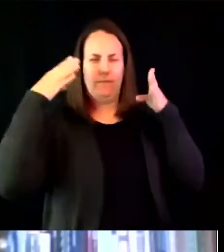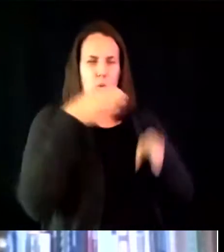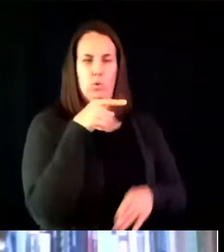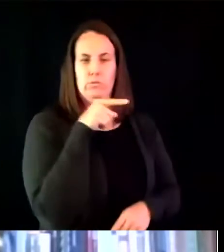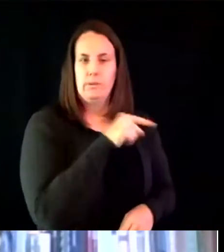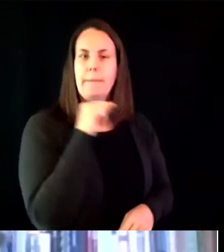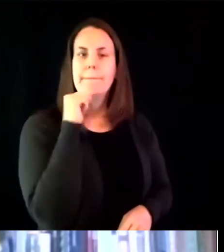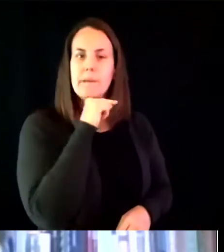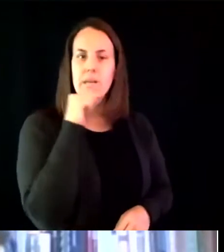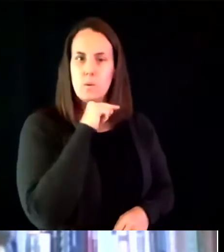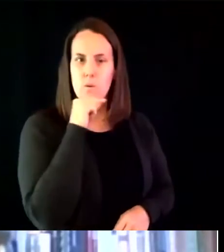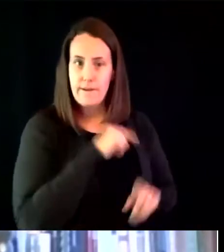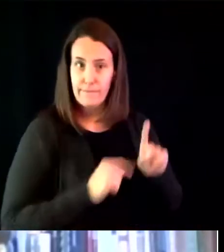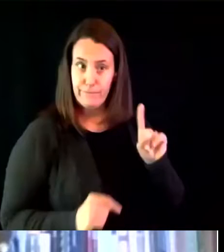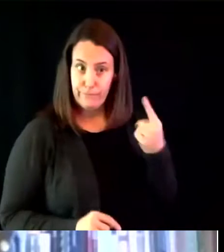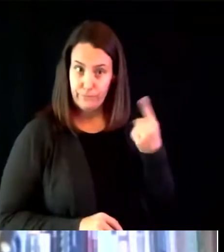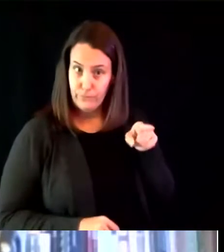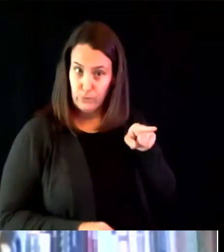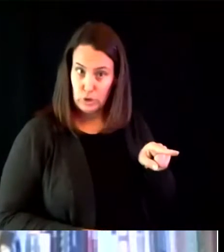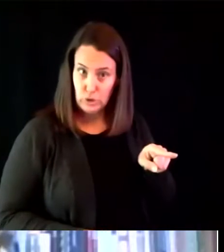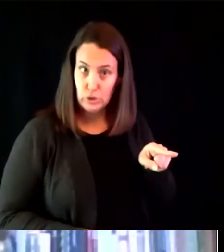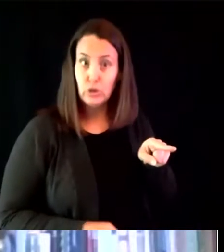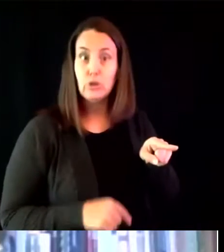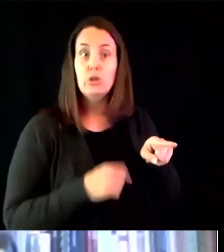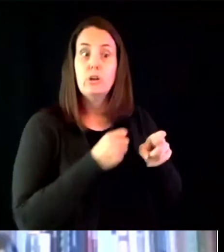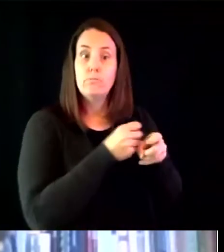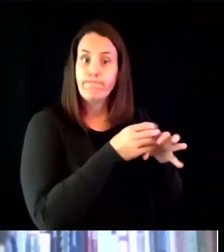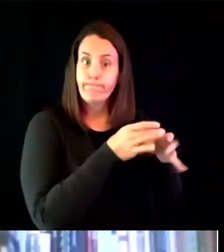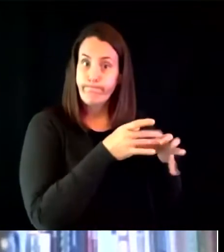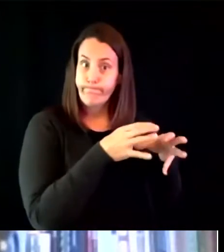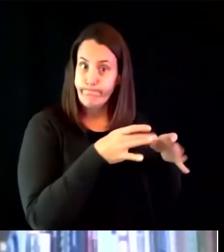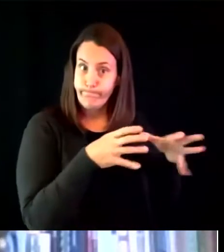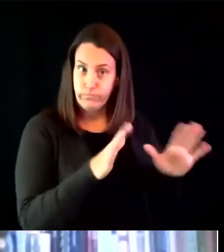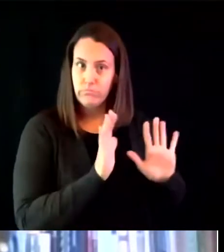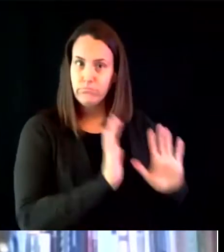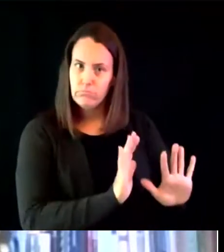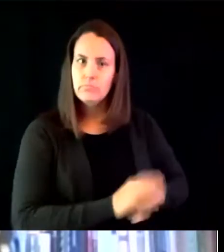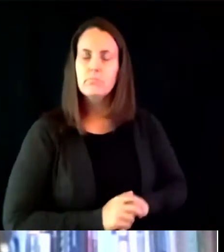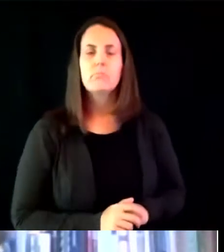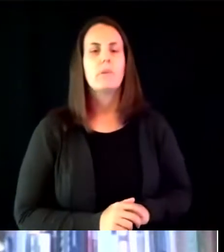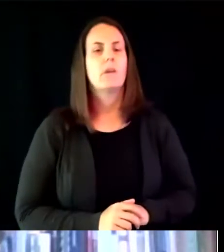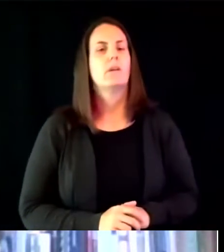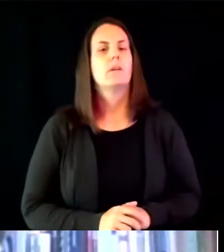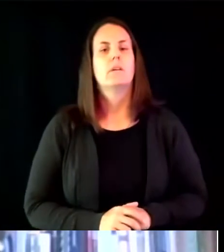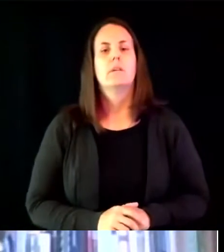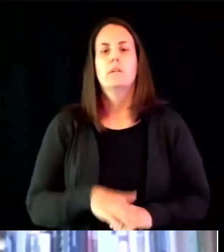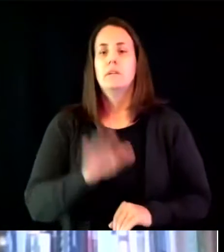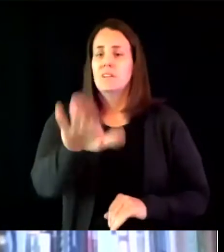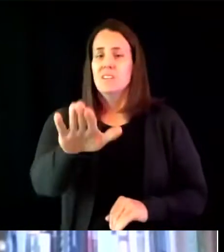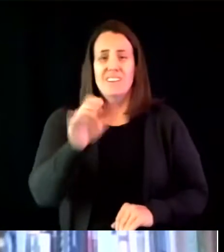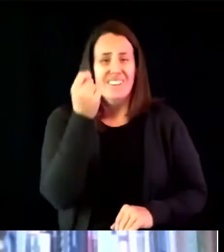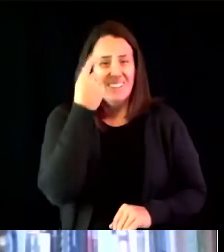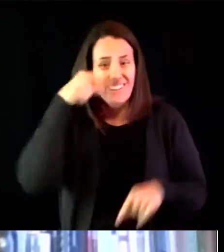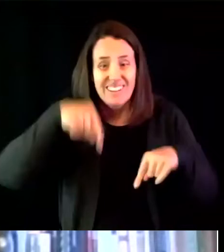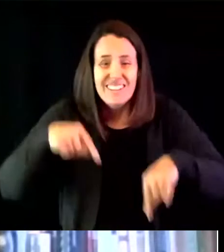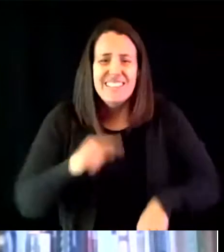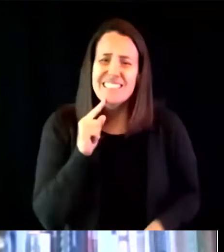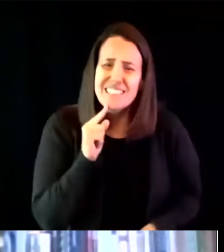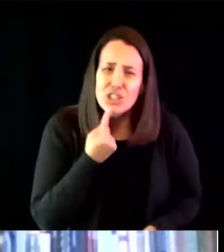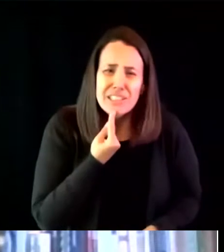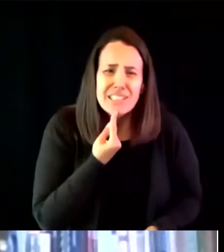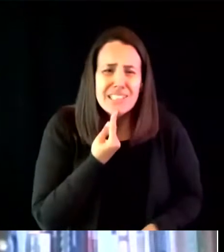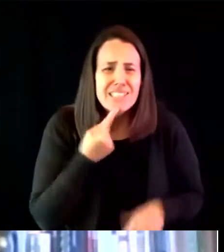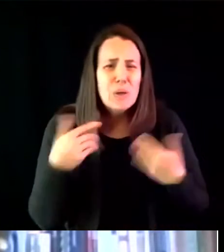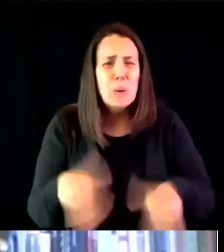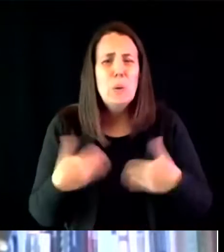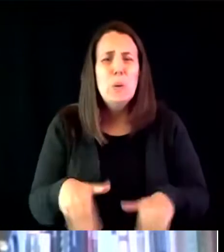reminding people that this is a crisis situation. I think if you just heard what Deb said, this is not just about if you need hospitalization